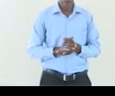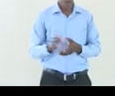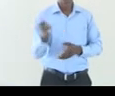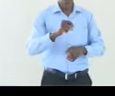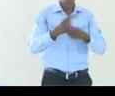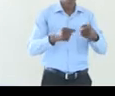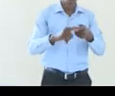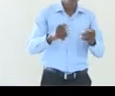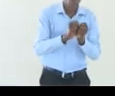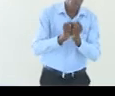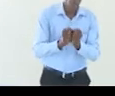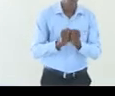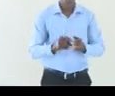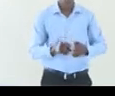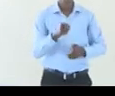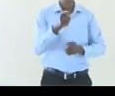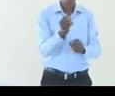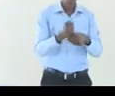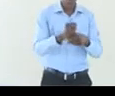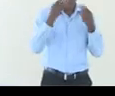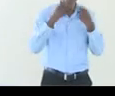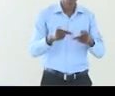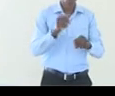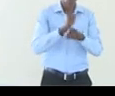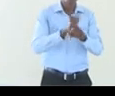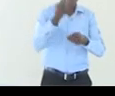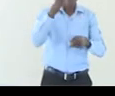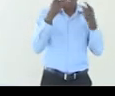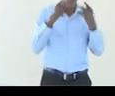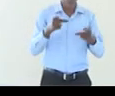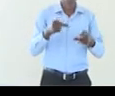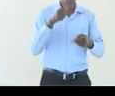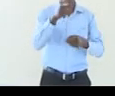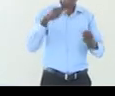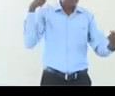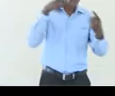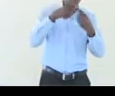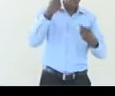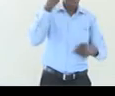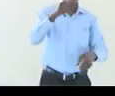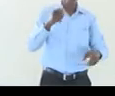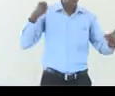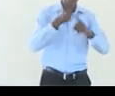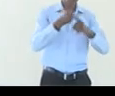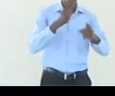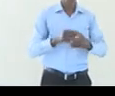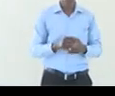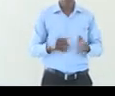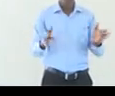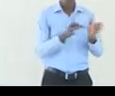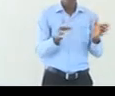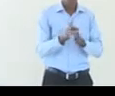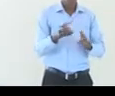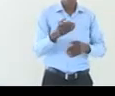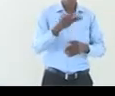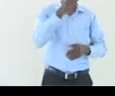They go together. So you are making peace. You are working for peace, but you are a target of persecution. Jesus was